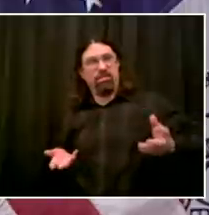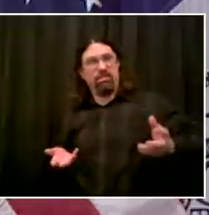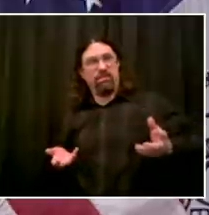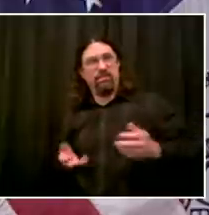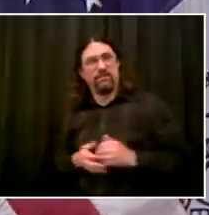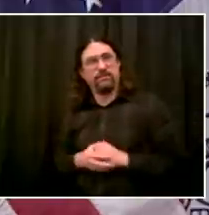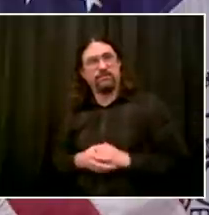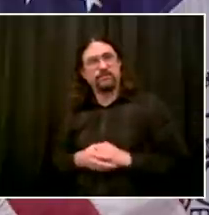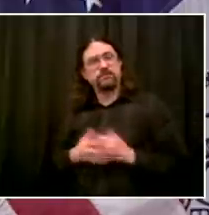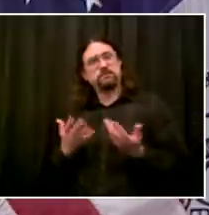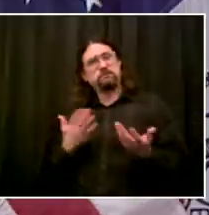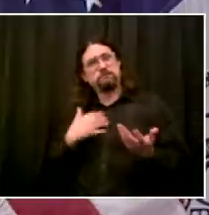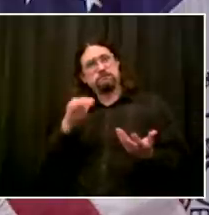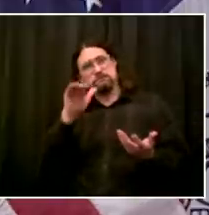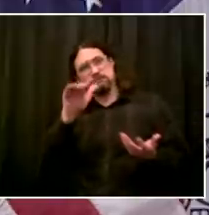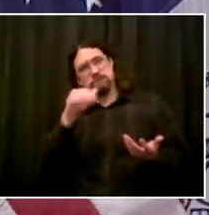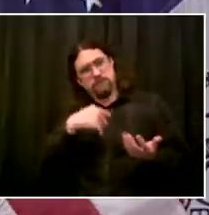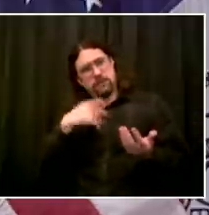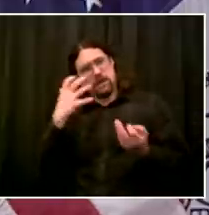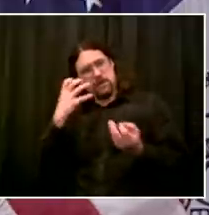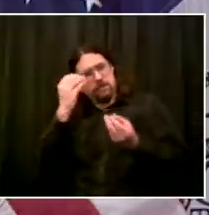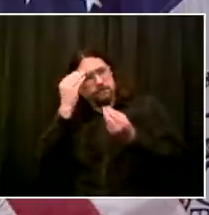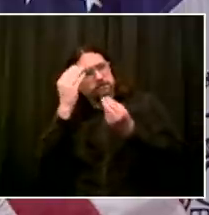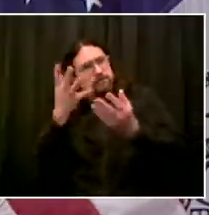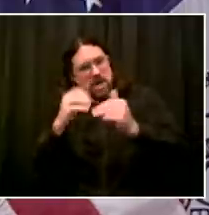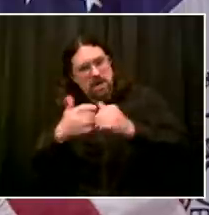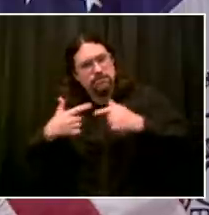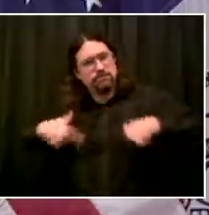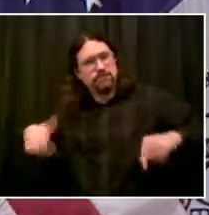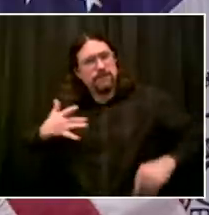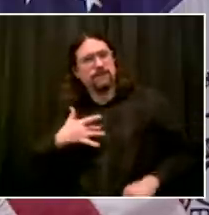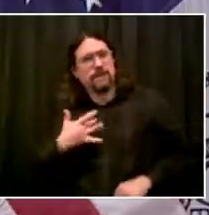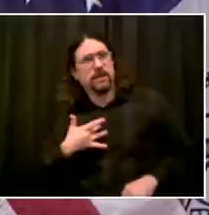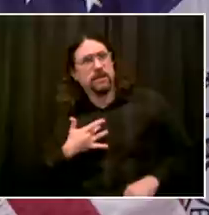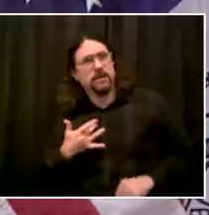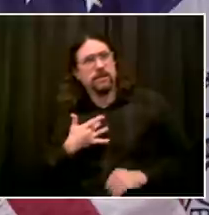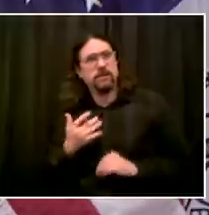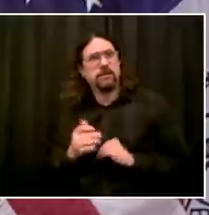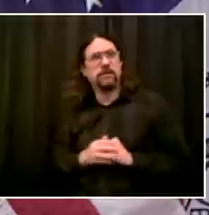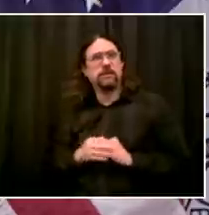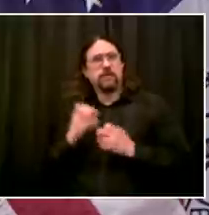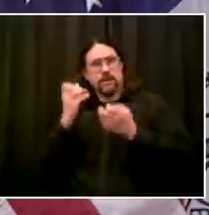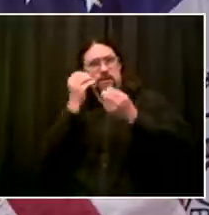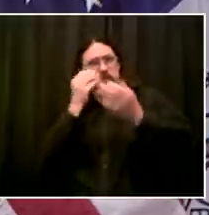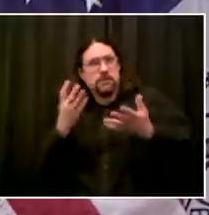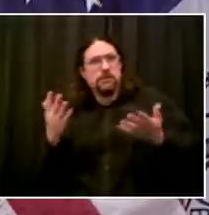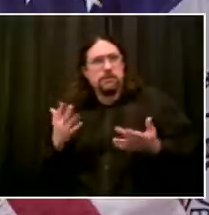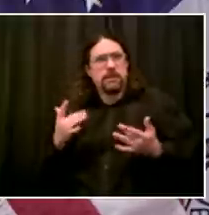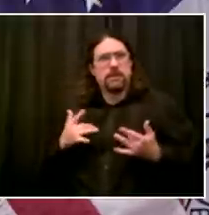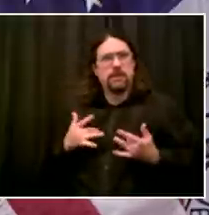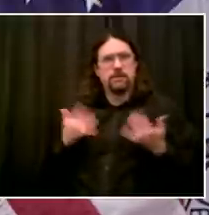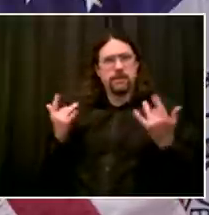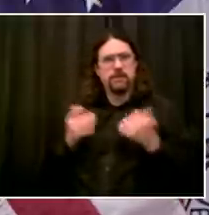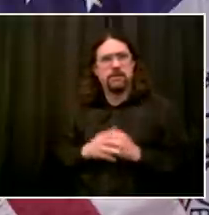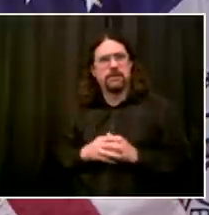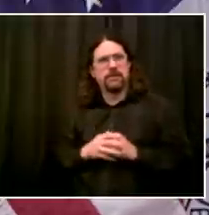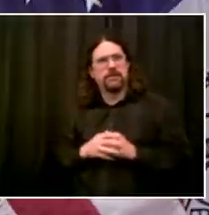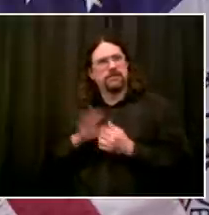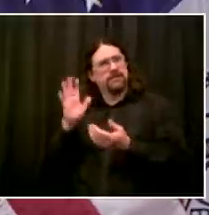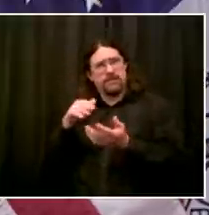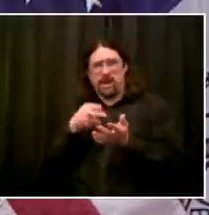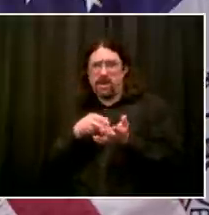it, and we don't have an opportunity to follow it up. So I just wanted to raise this issue and hope that